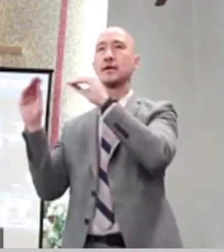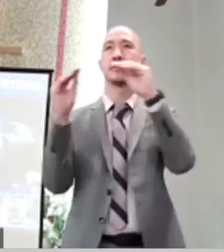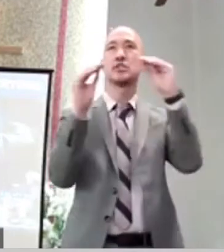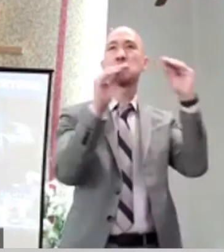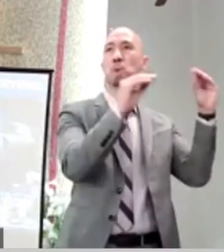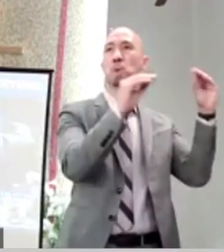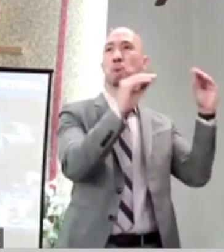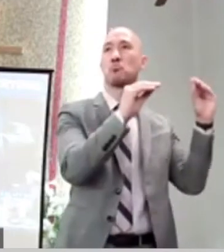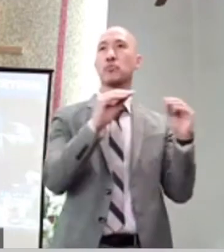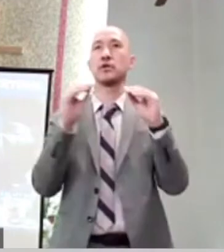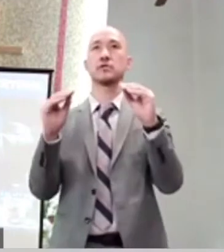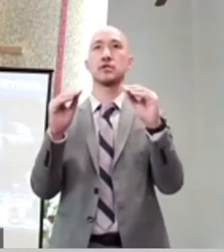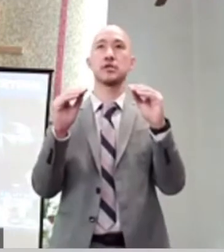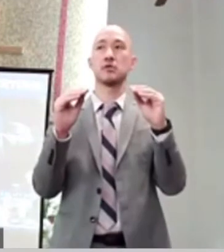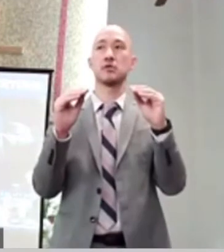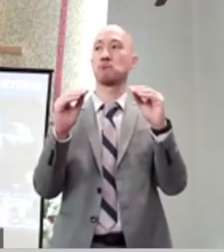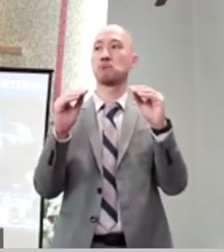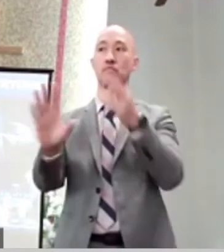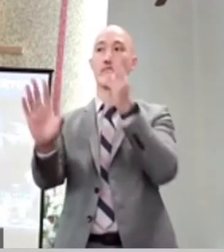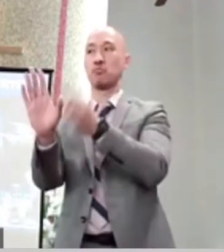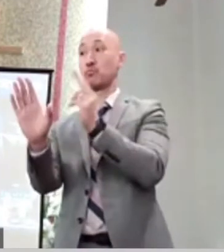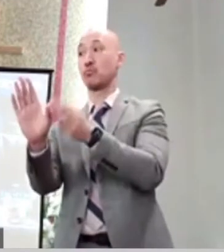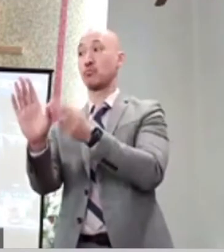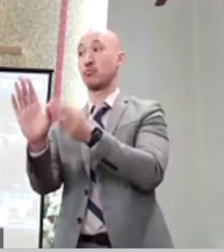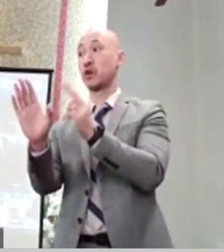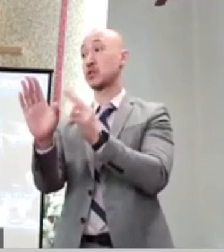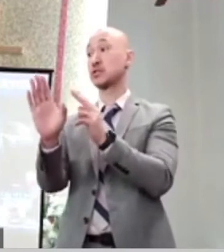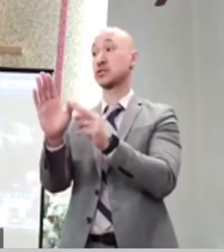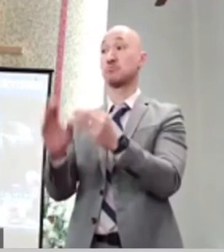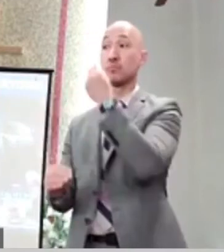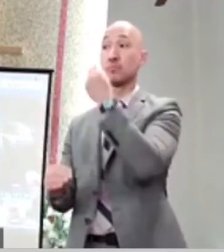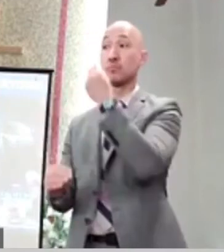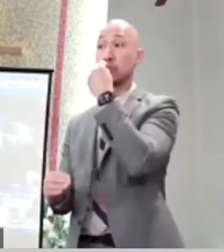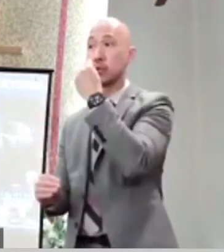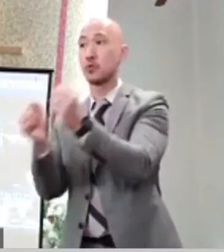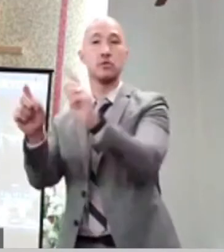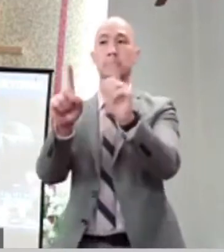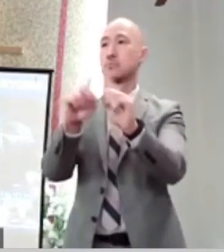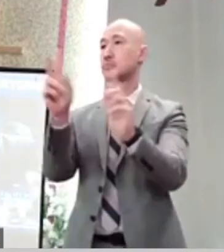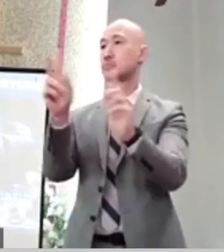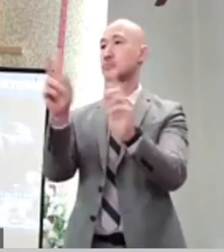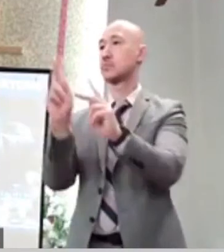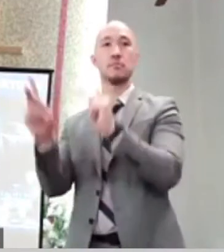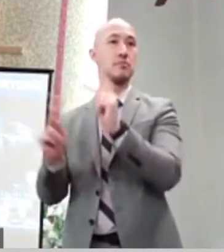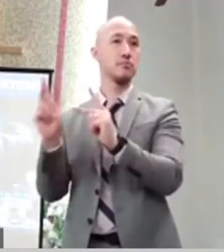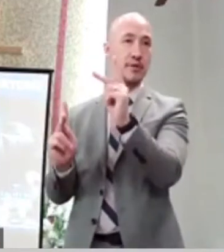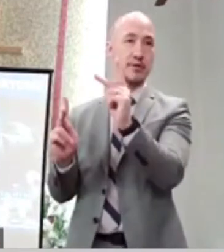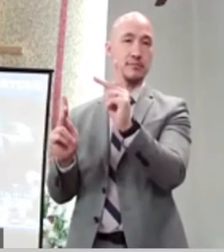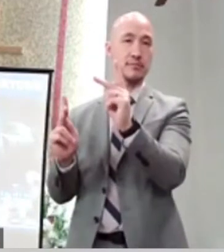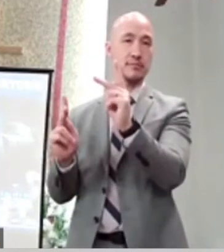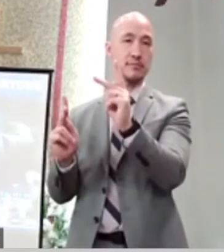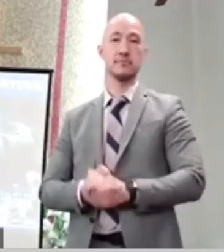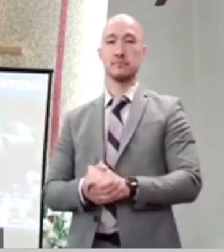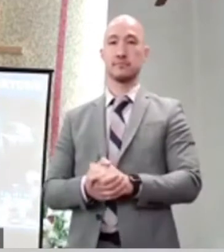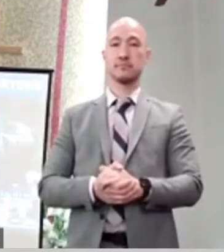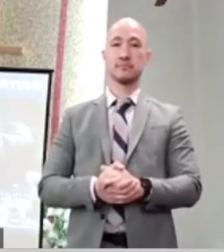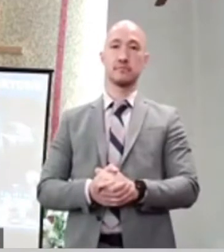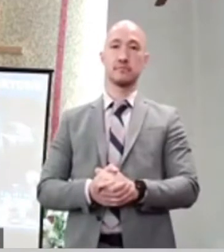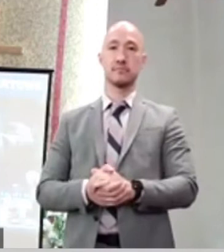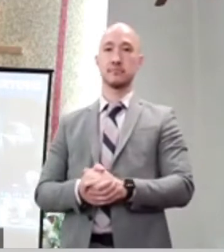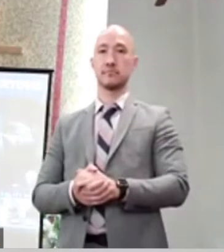was frequently invited to social gatherings and social events. We've even read so far of him going to a